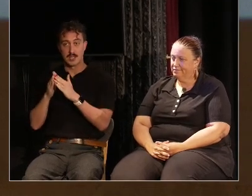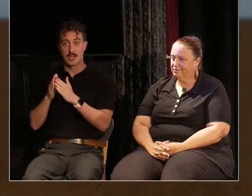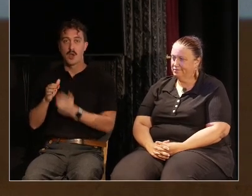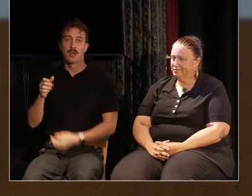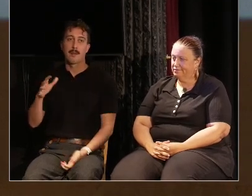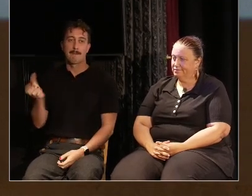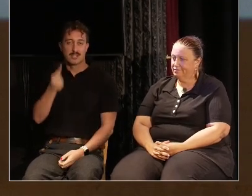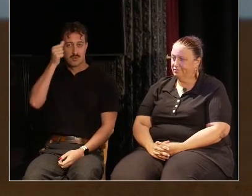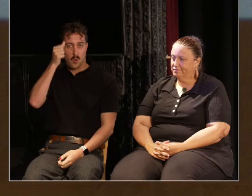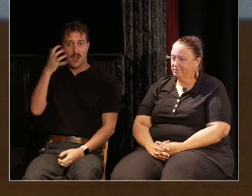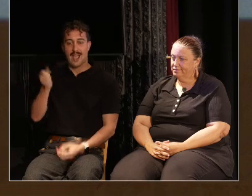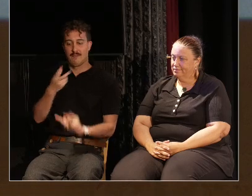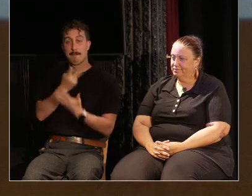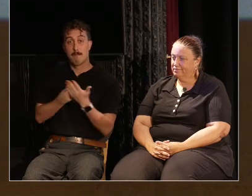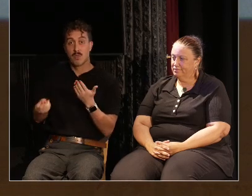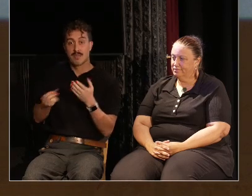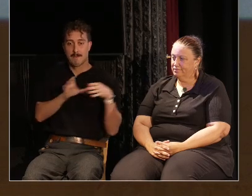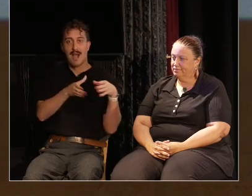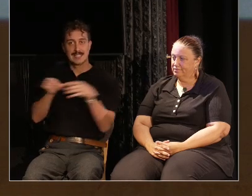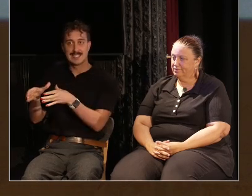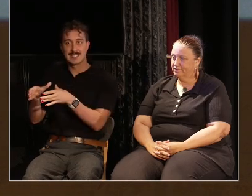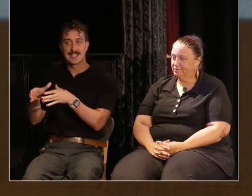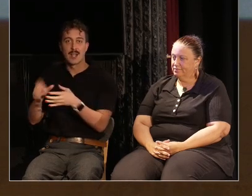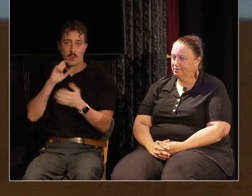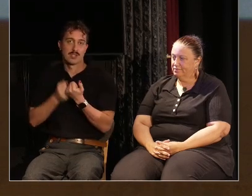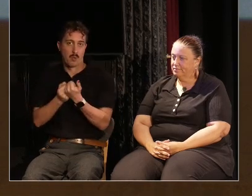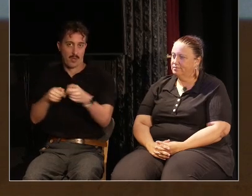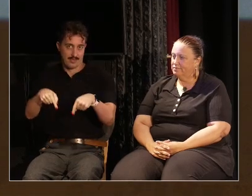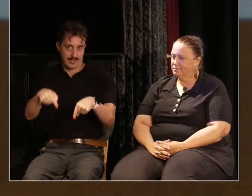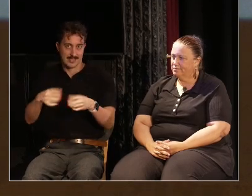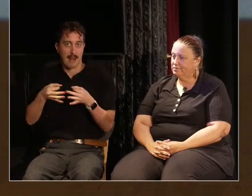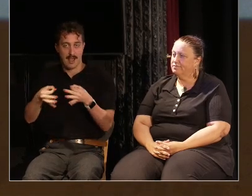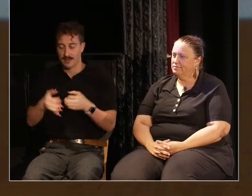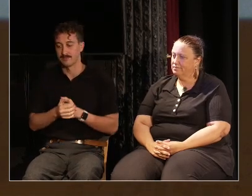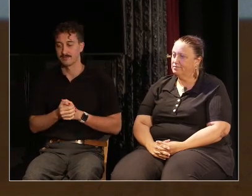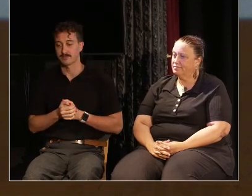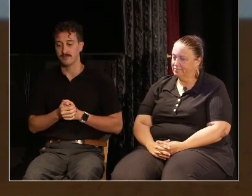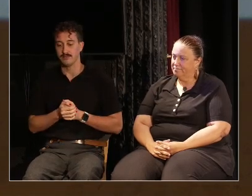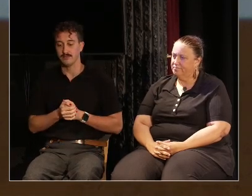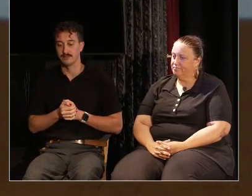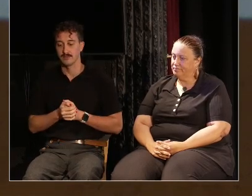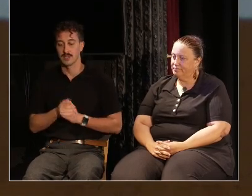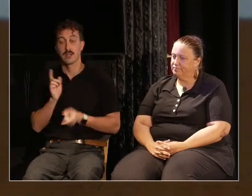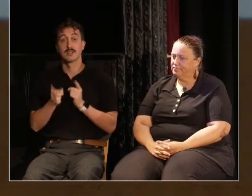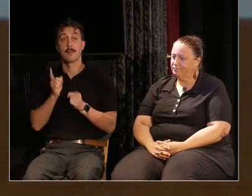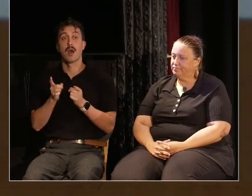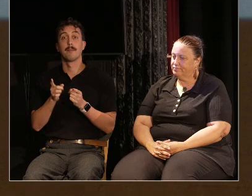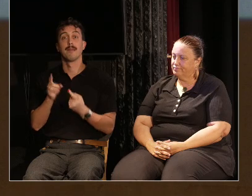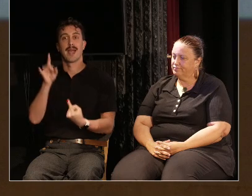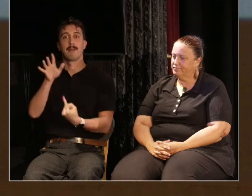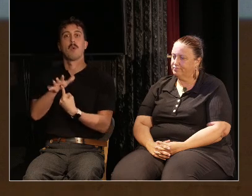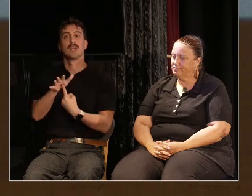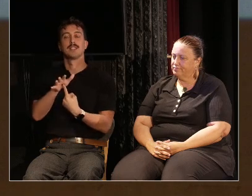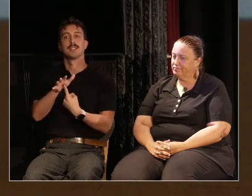the two major parties. Whoever wins the election, this process is funded, and sometimes it's important, particularly with